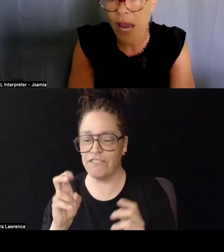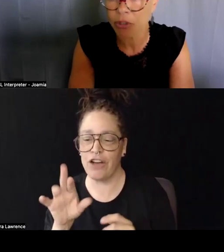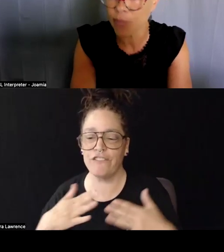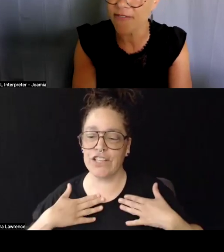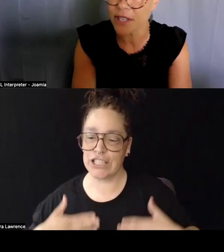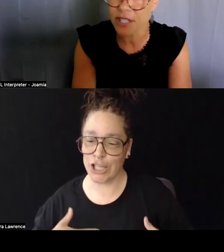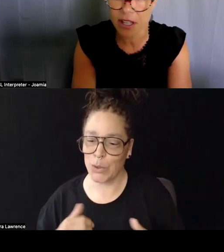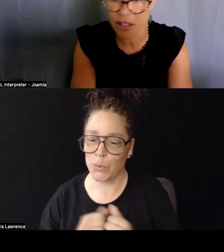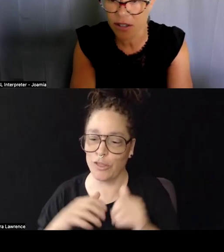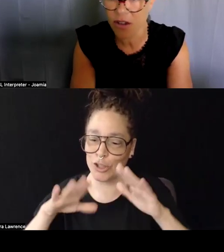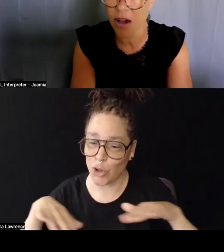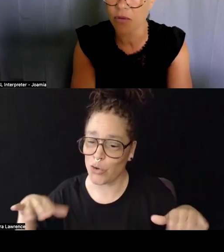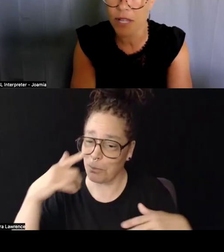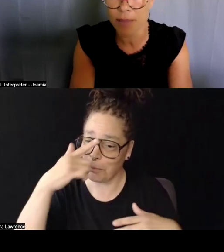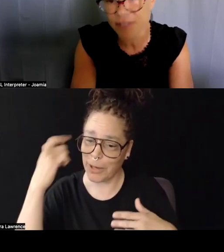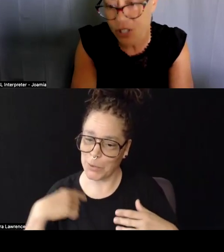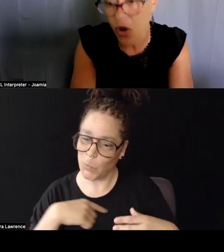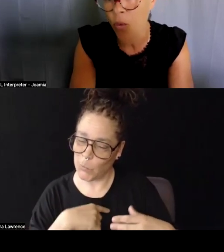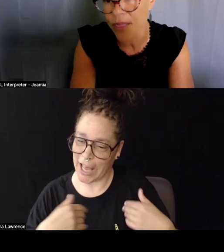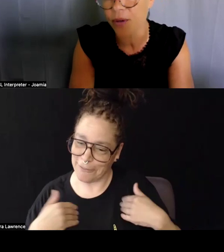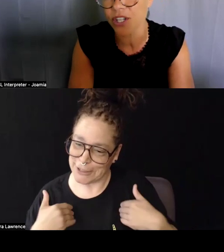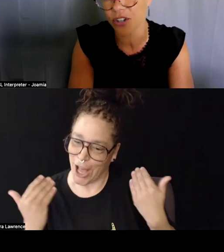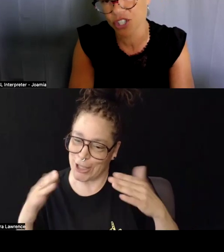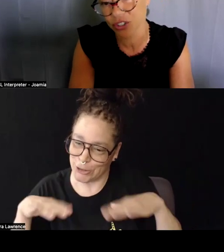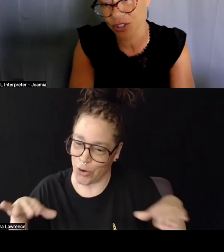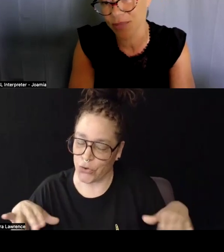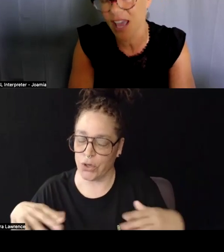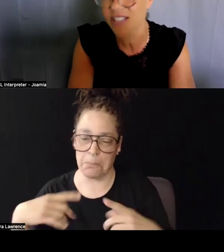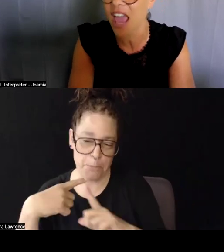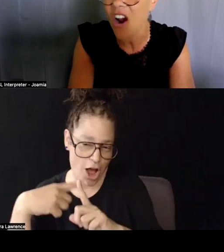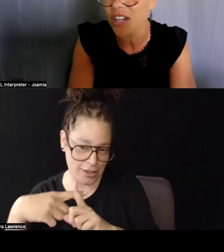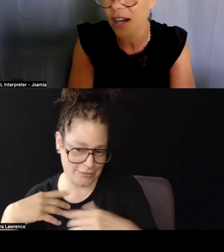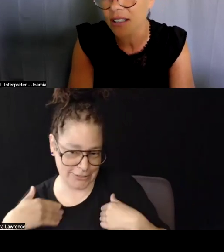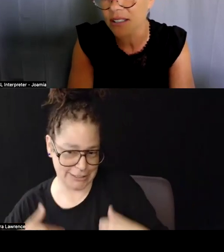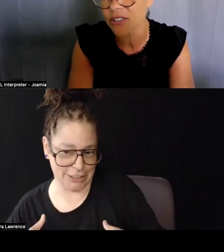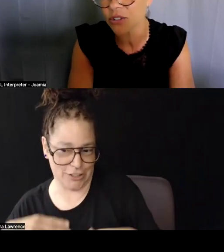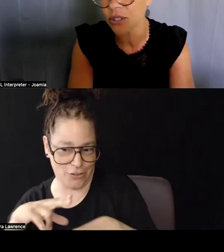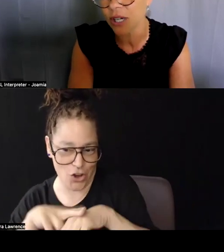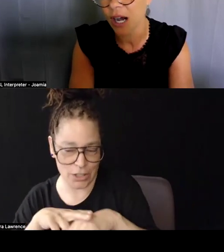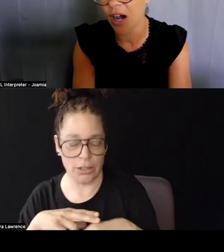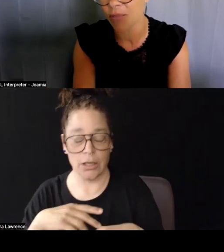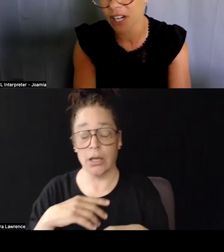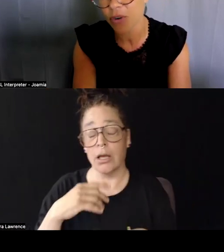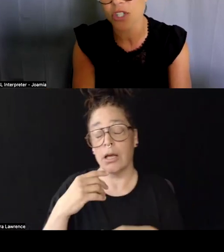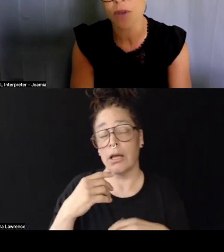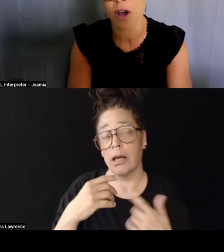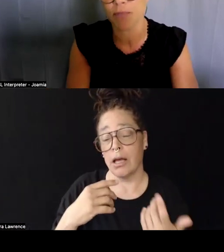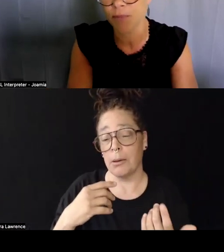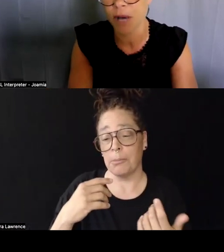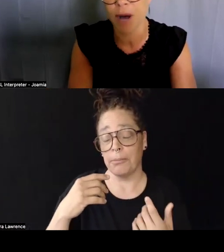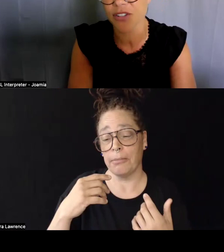and we're able to be physically, we can be physical with those younger children because they are young. But of